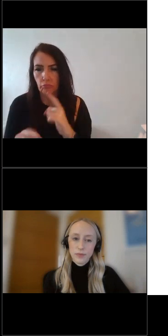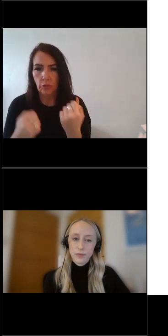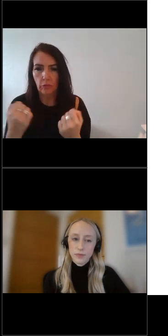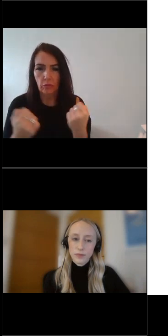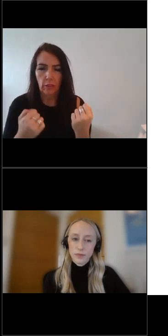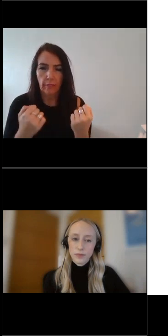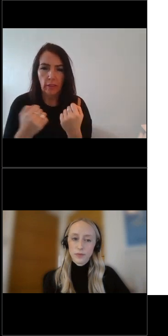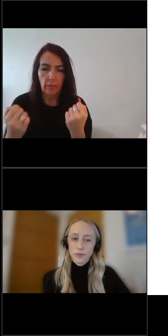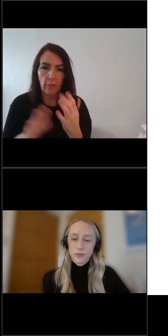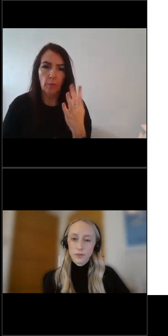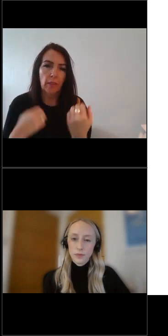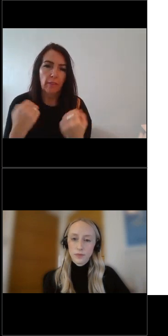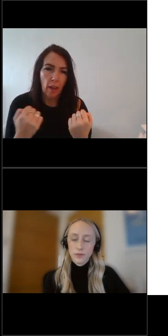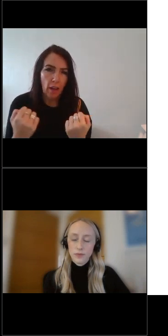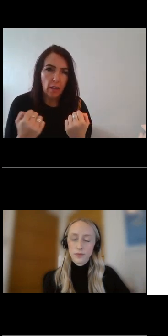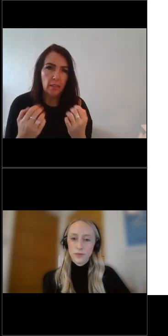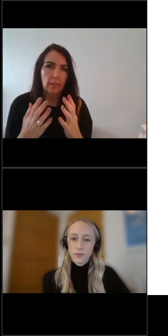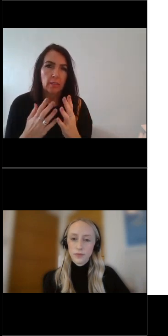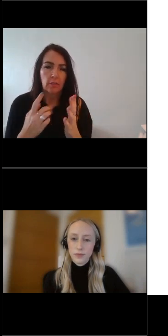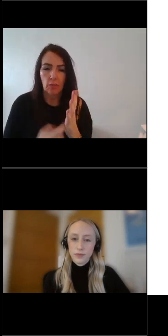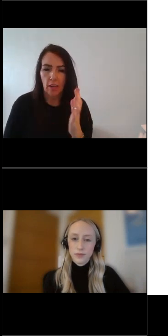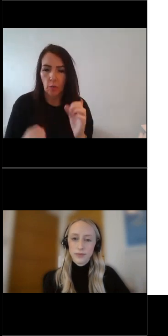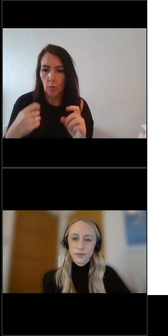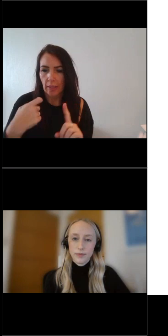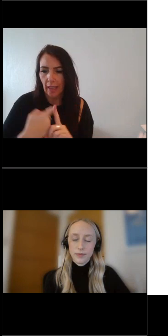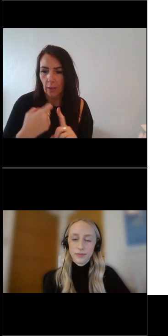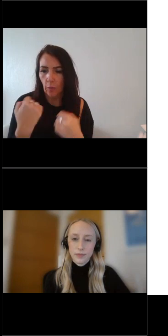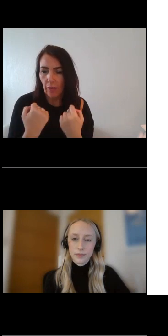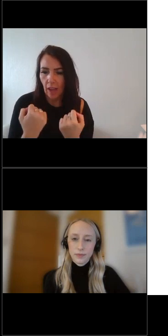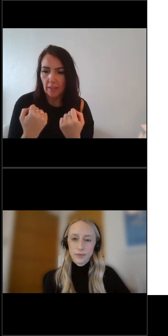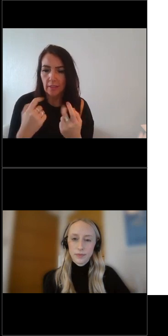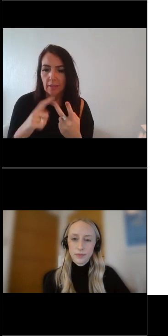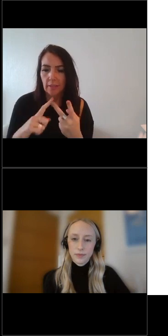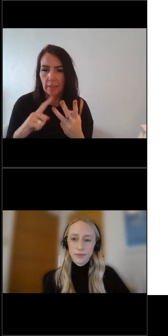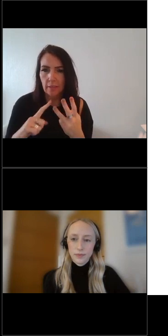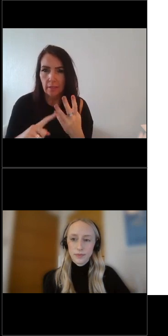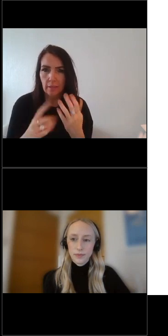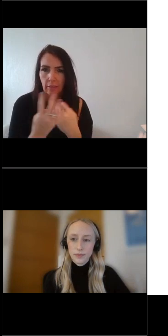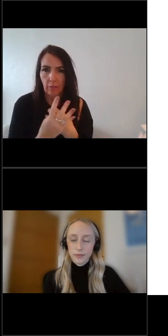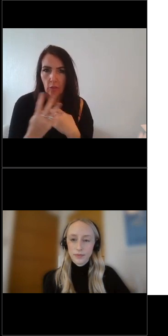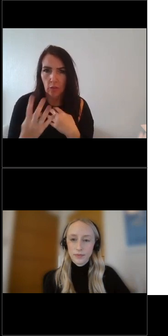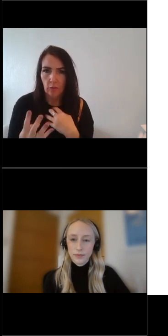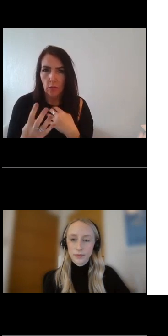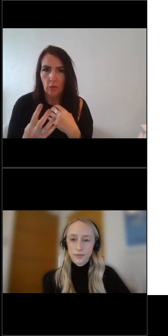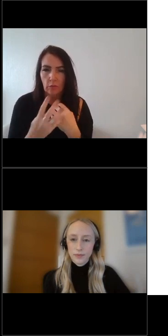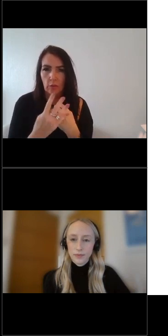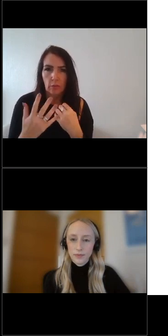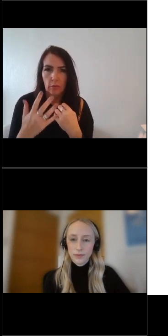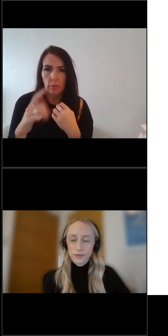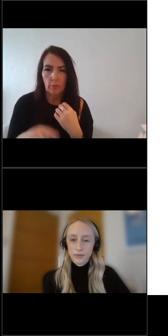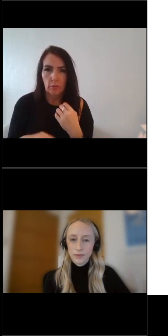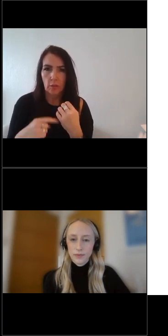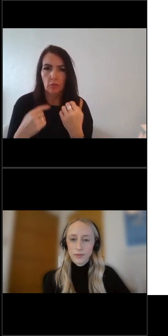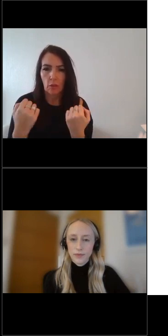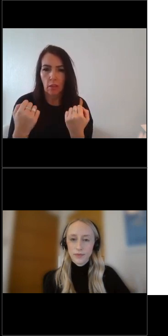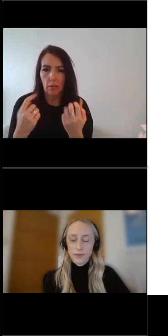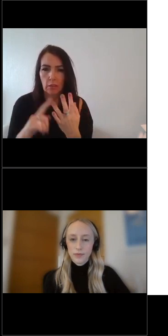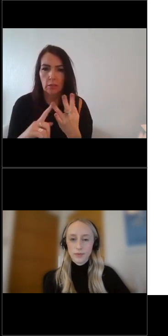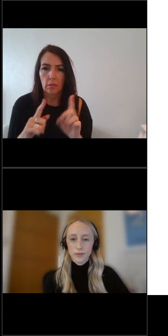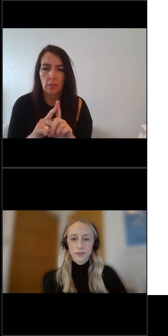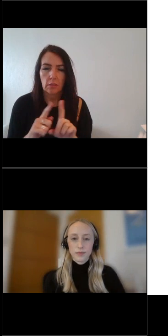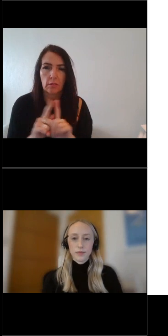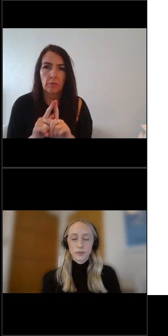the little vans like the Renault Kangoo size vans up to 44-ton trucks with trailers, and